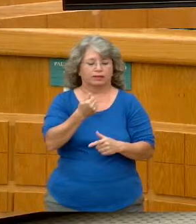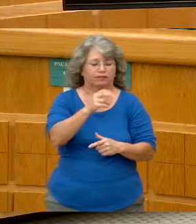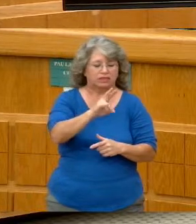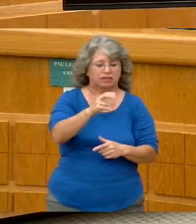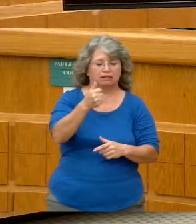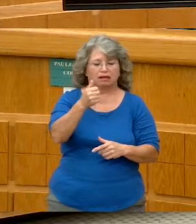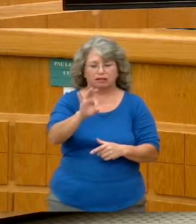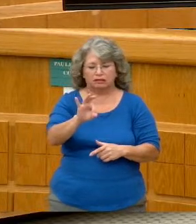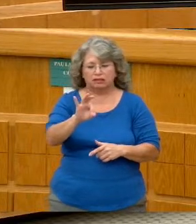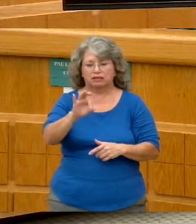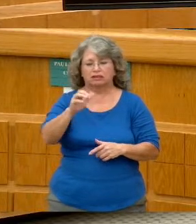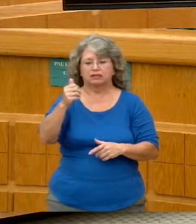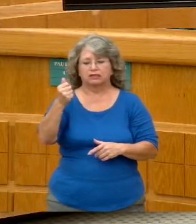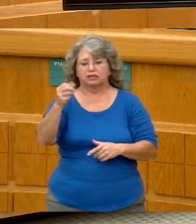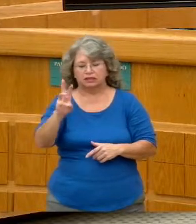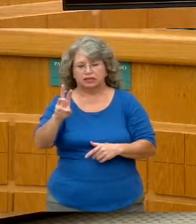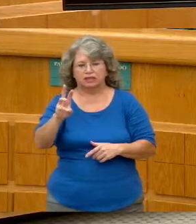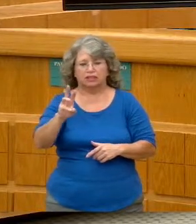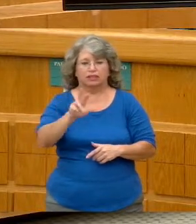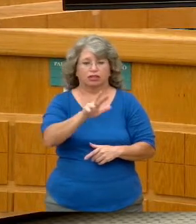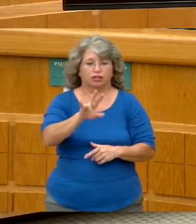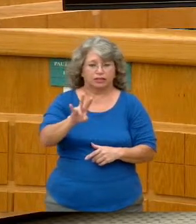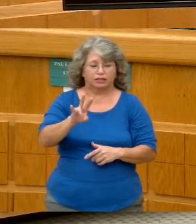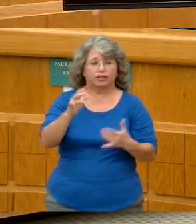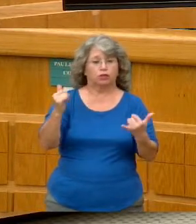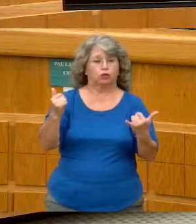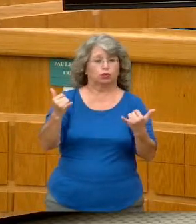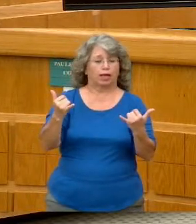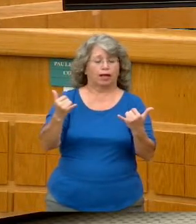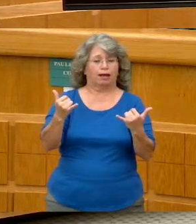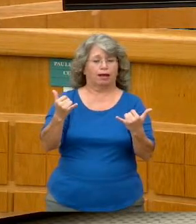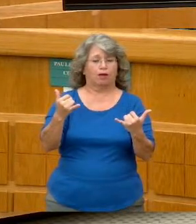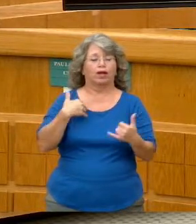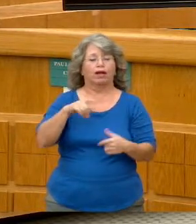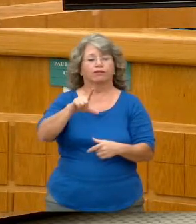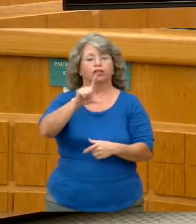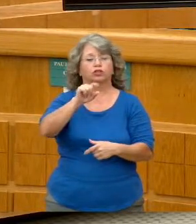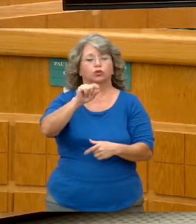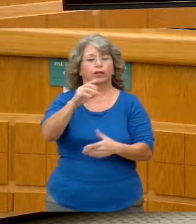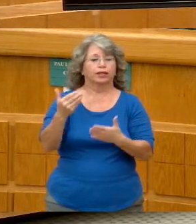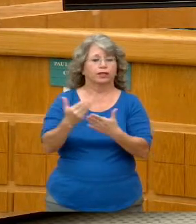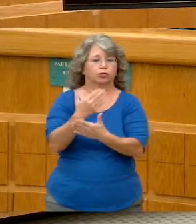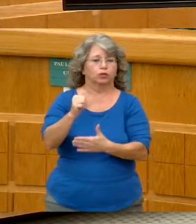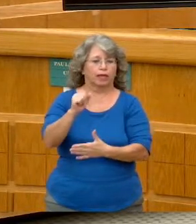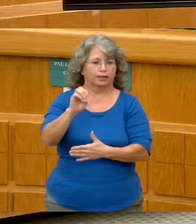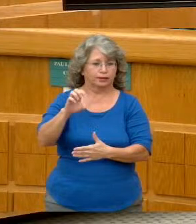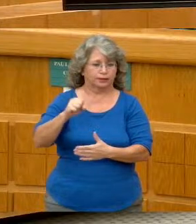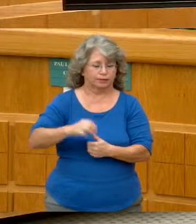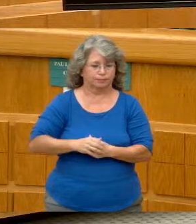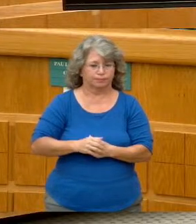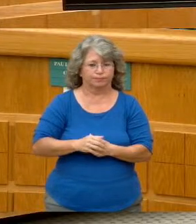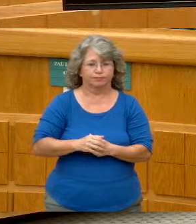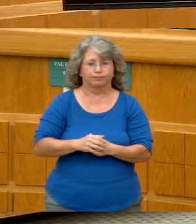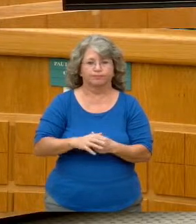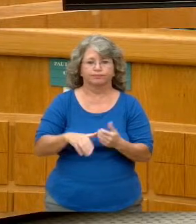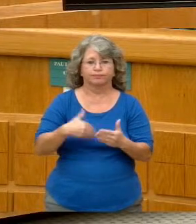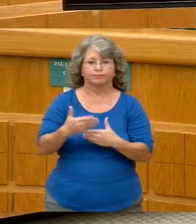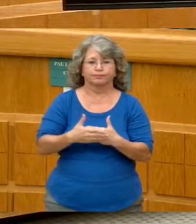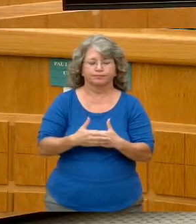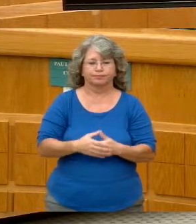19, 16, 37 cases, and then today, 20 cases. Next slide.